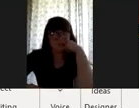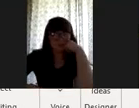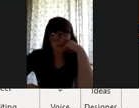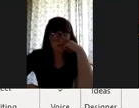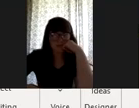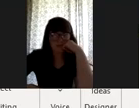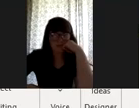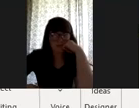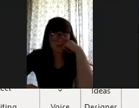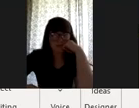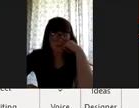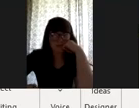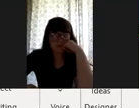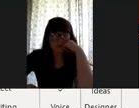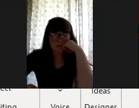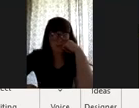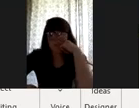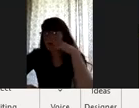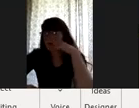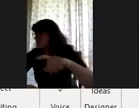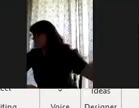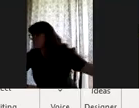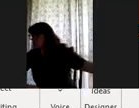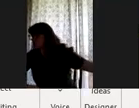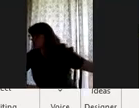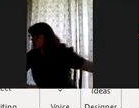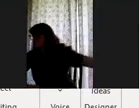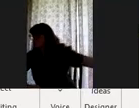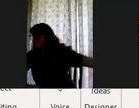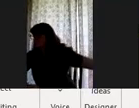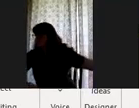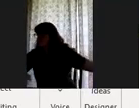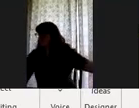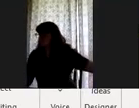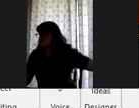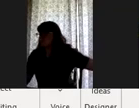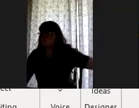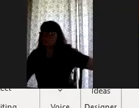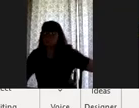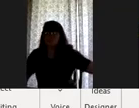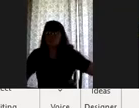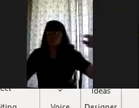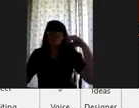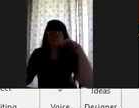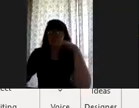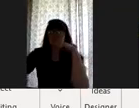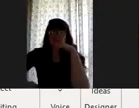know. Okay, well, earlier, this ties to the wrath. Look on this side. Go that way.